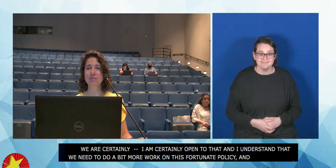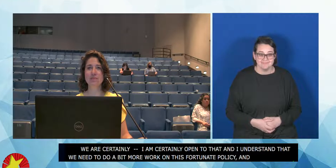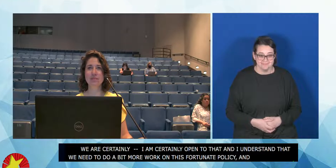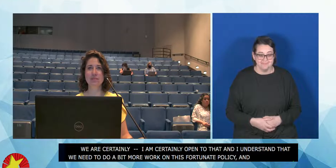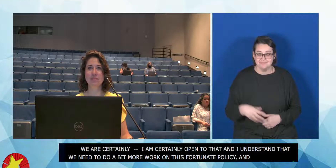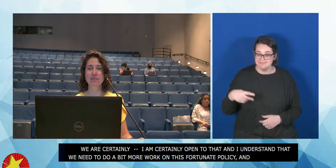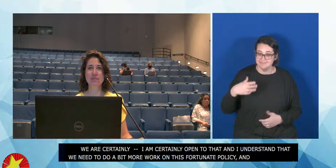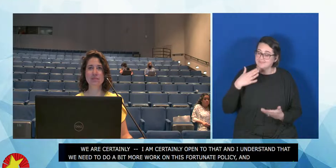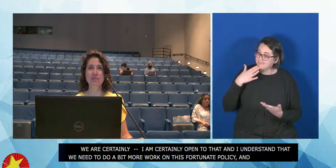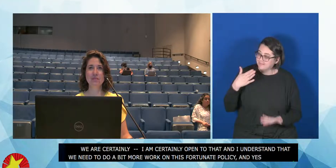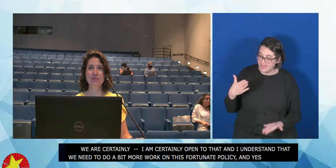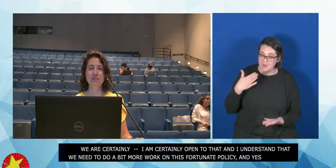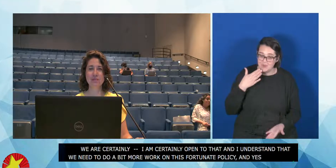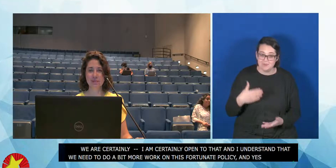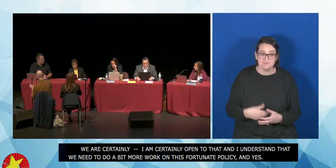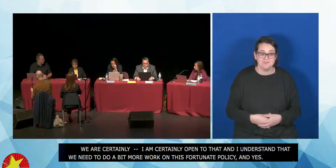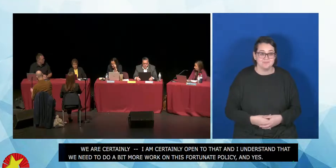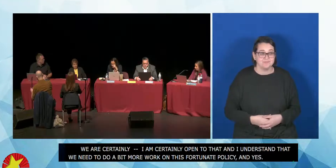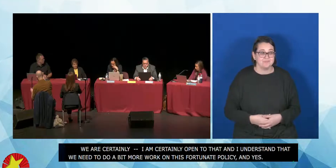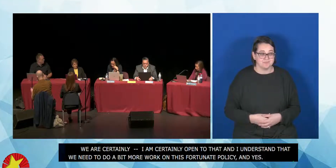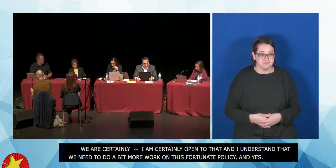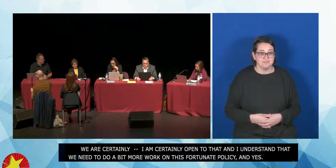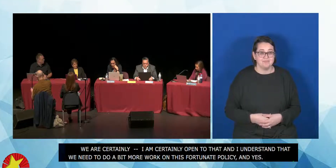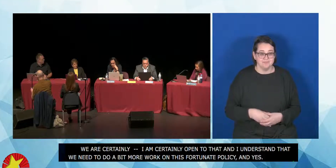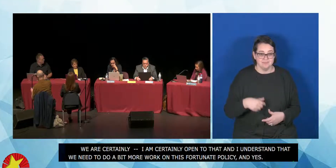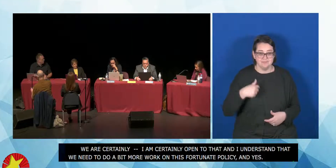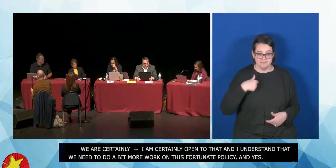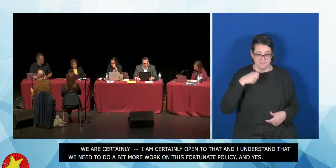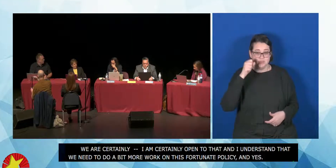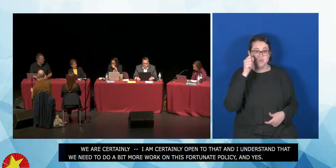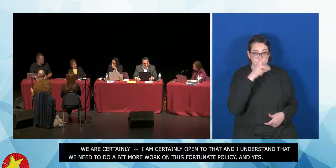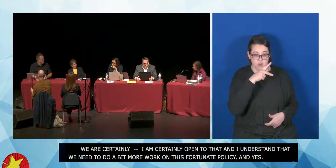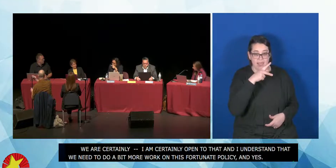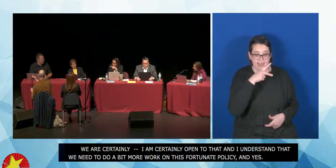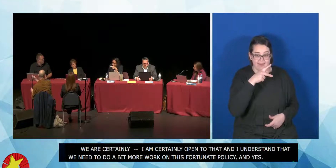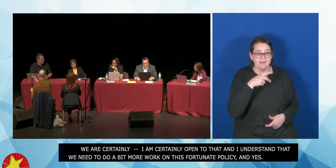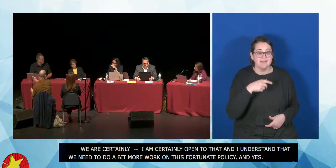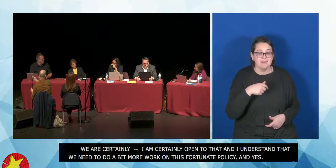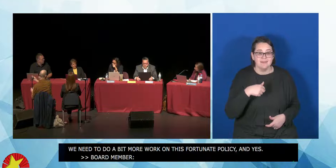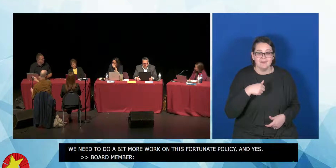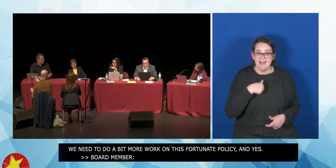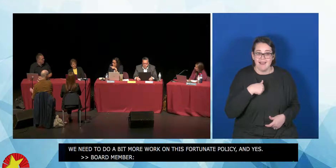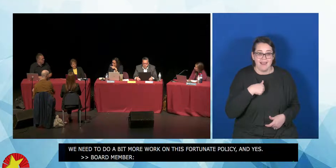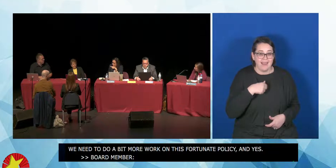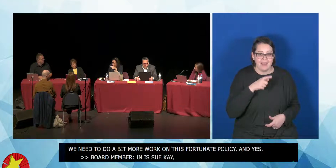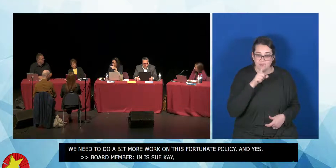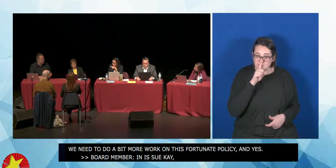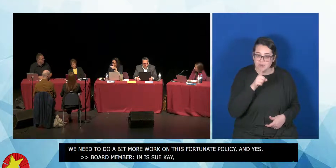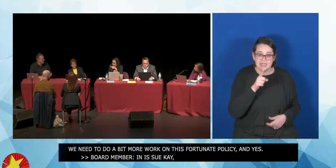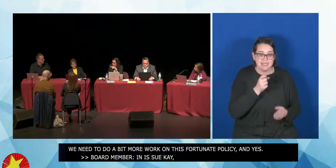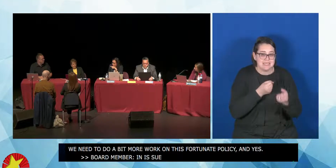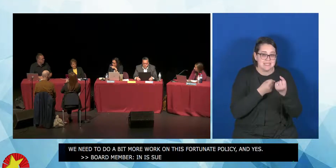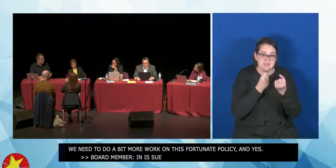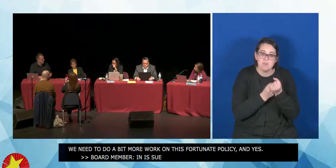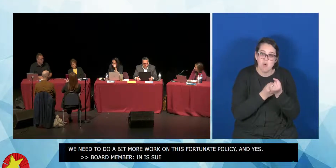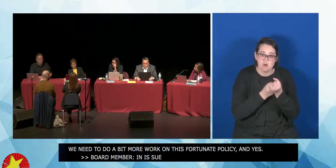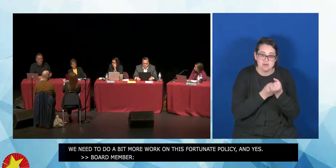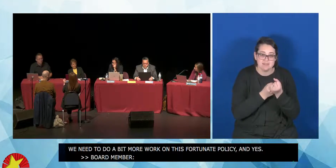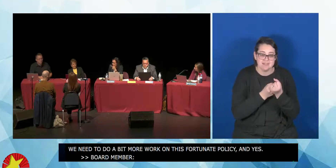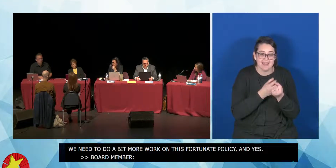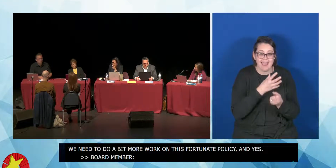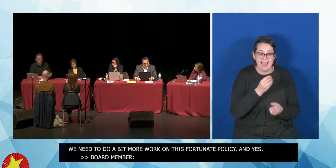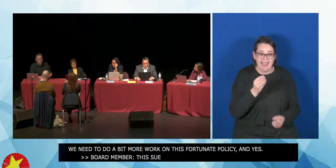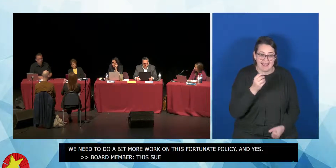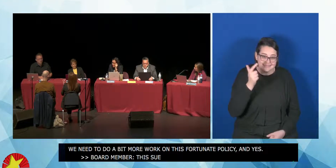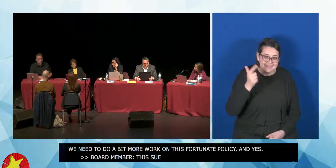Thank you. This is Suke. I am really just in support, and I